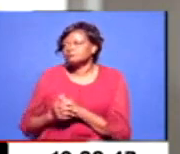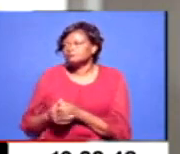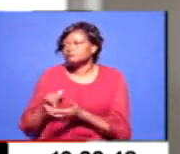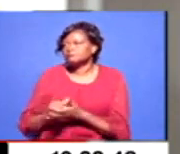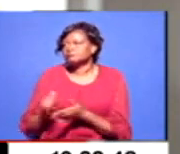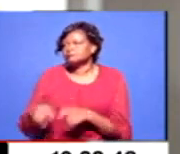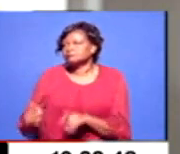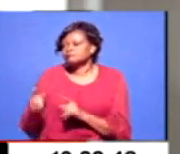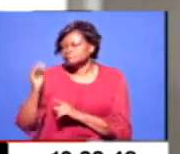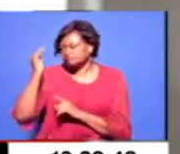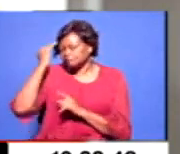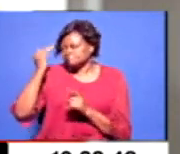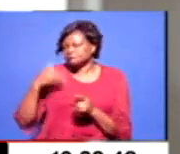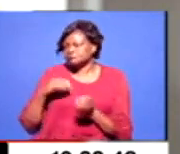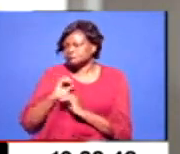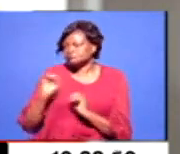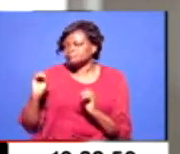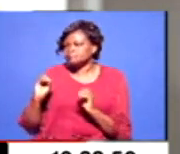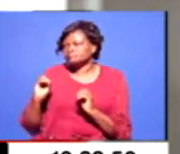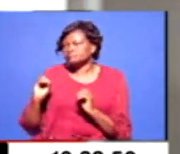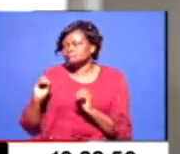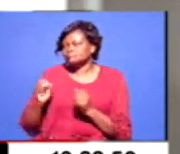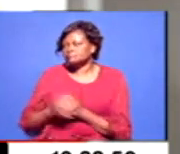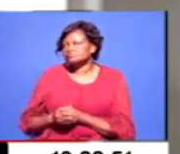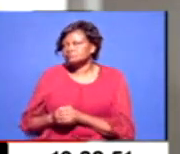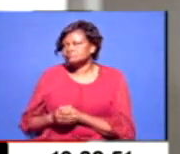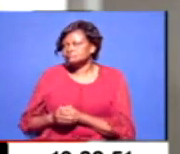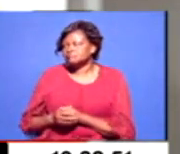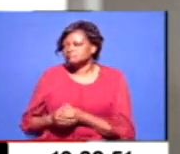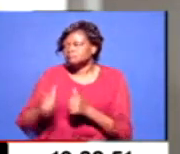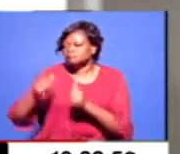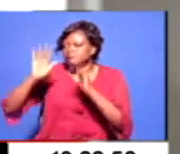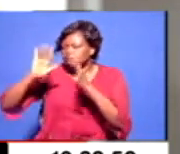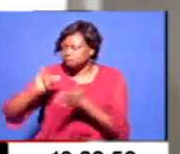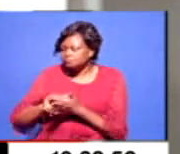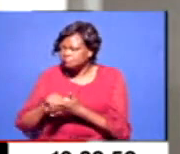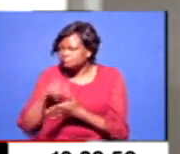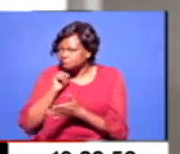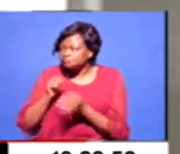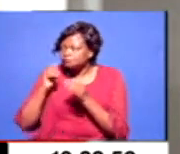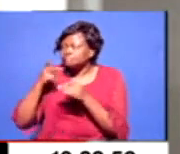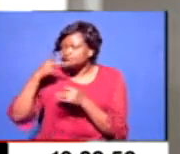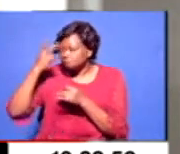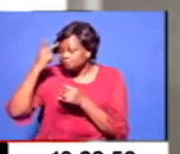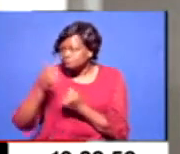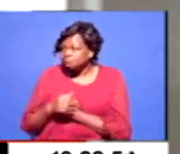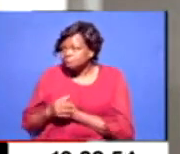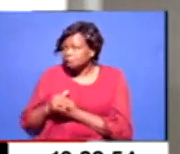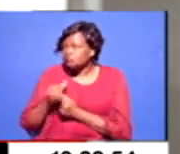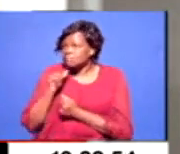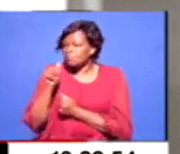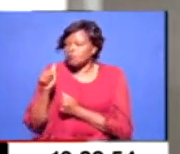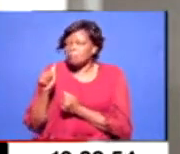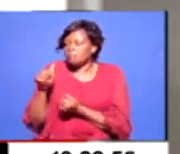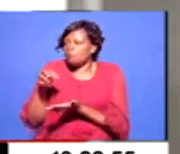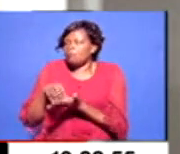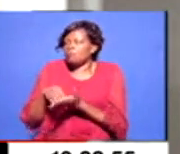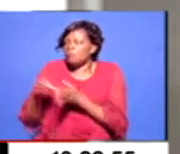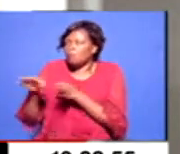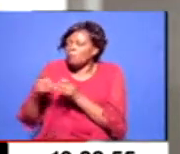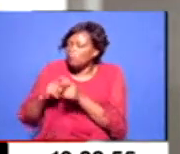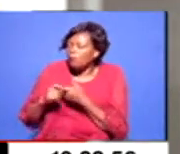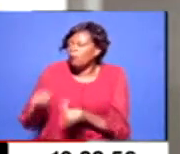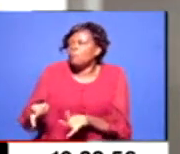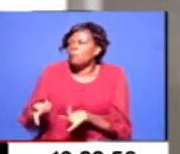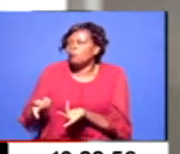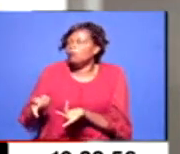that knowledge, which is very important at that stage. So if the parents are not in that position, who do we leave this